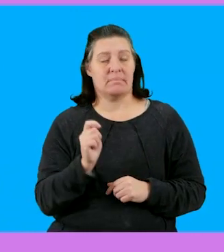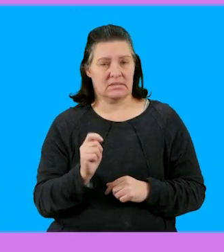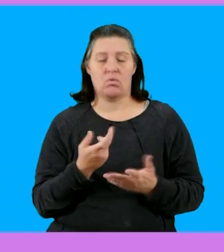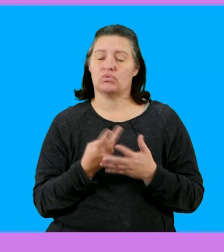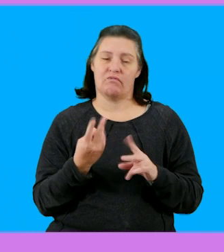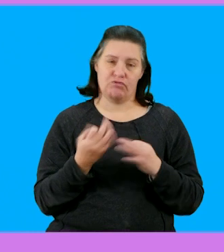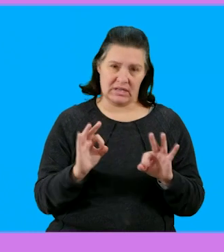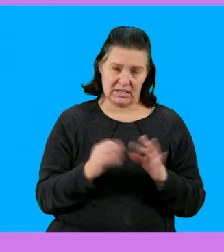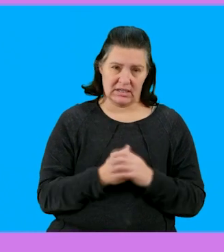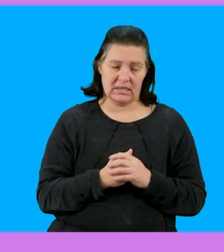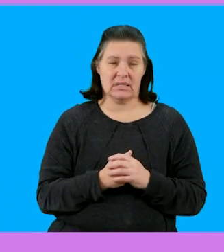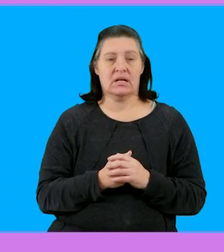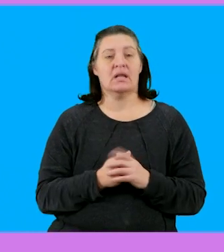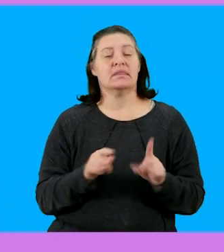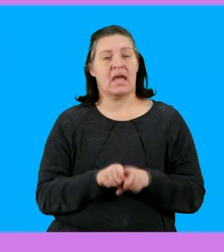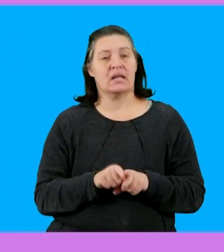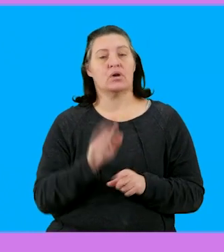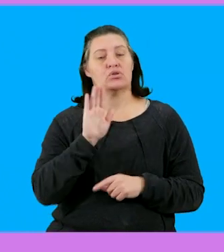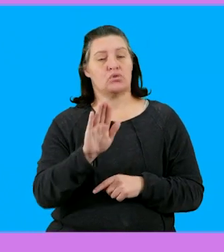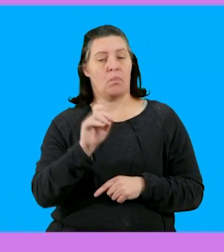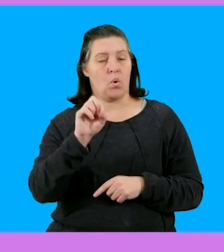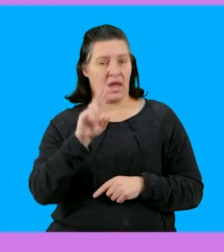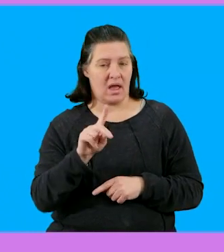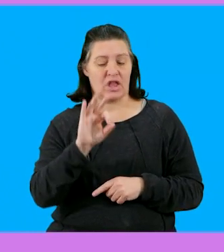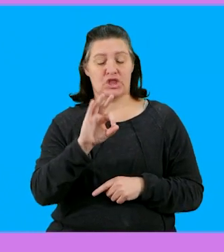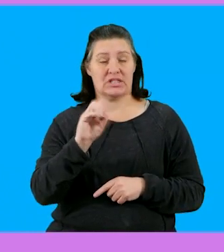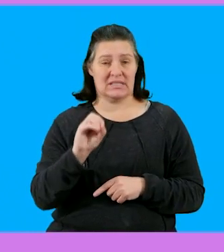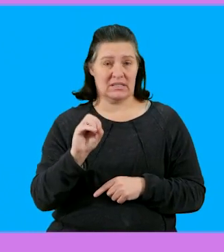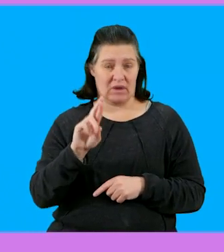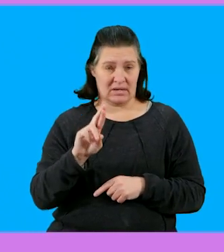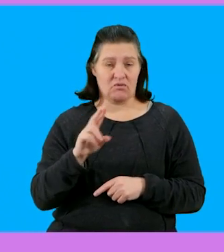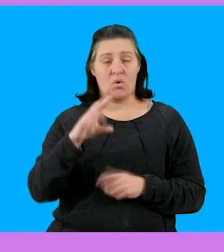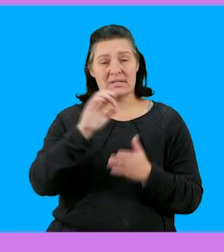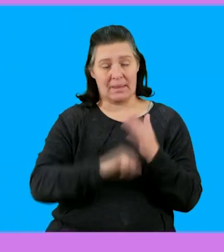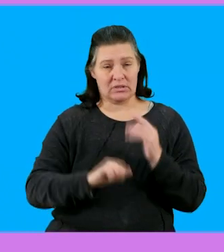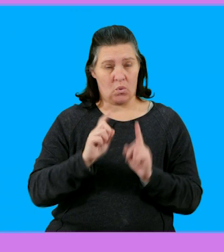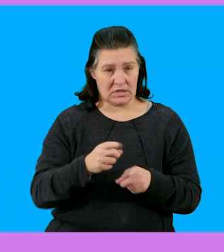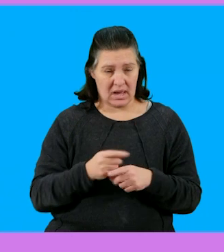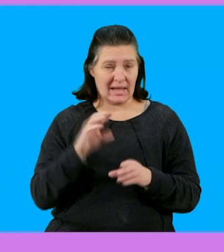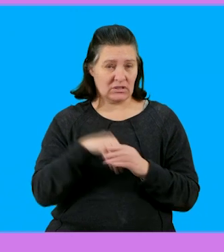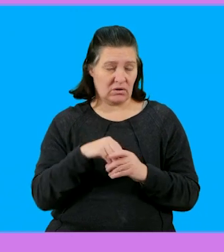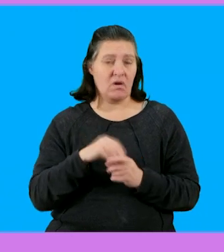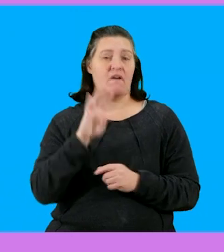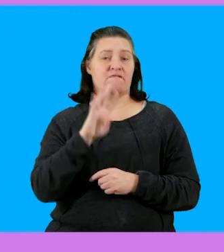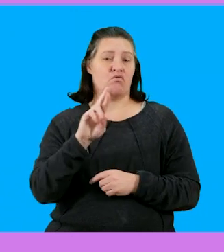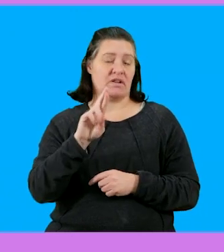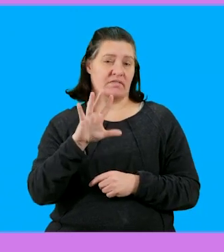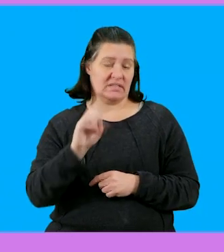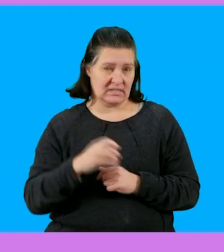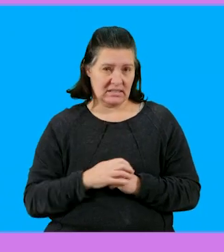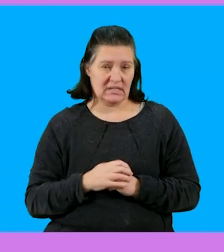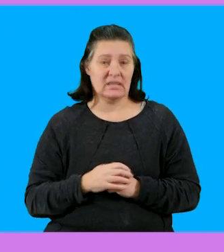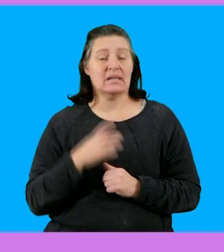accounts payments, that's also free. Then for stop order, it's 30 Rand, a debit order internally, 4 Rand